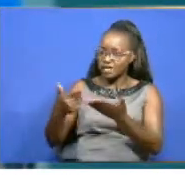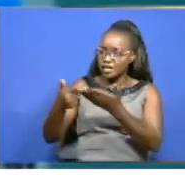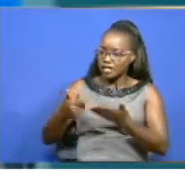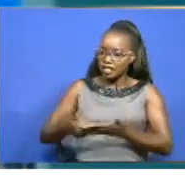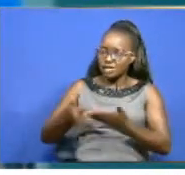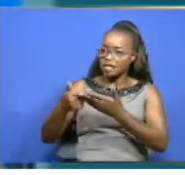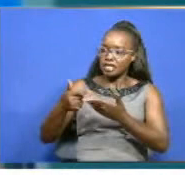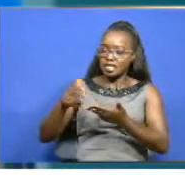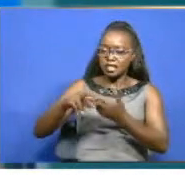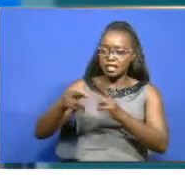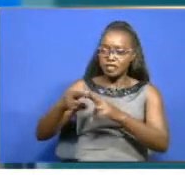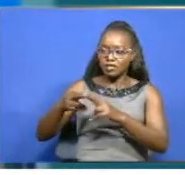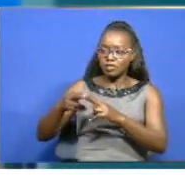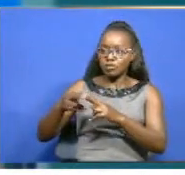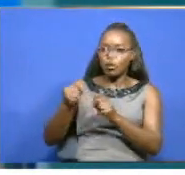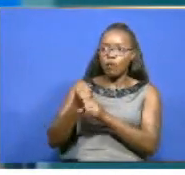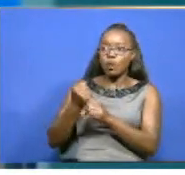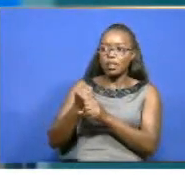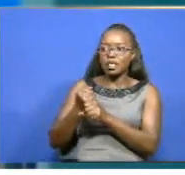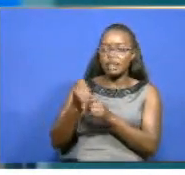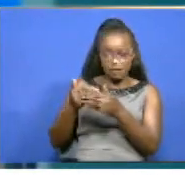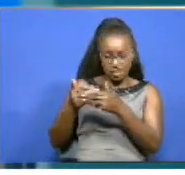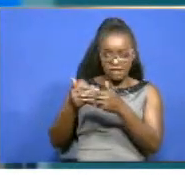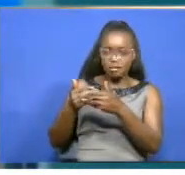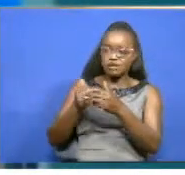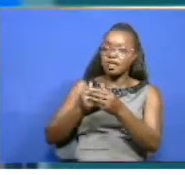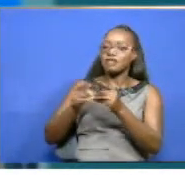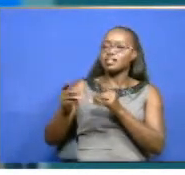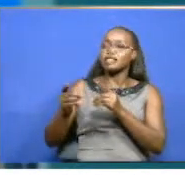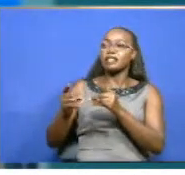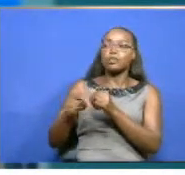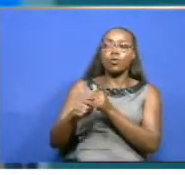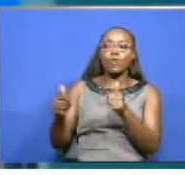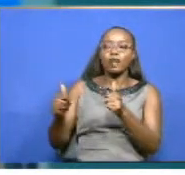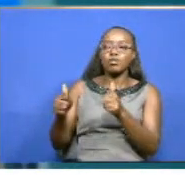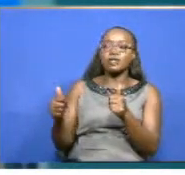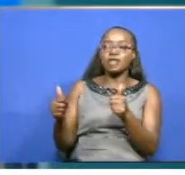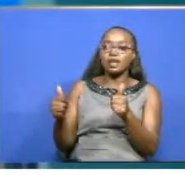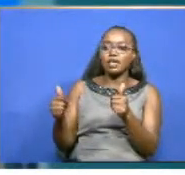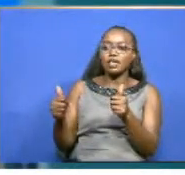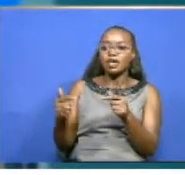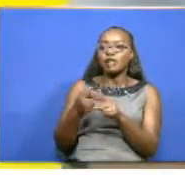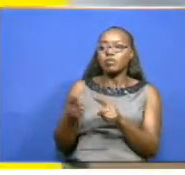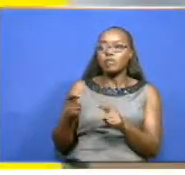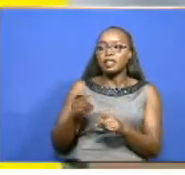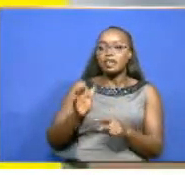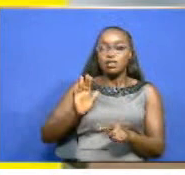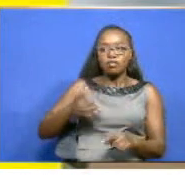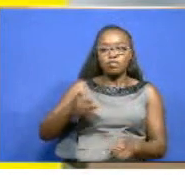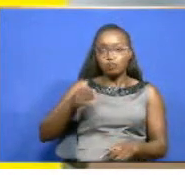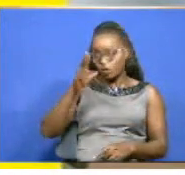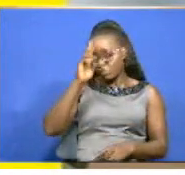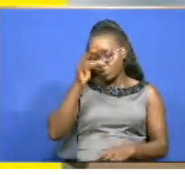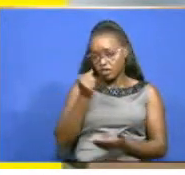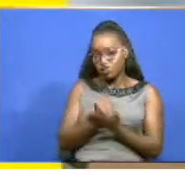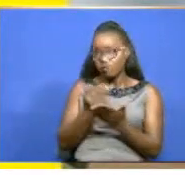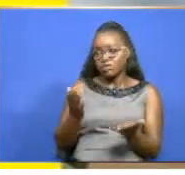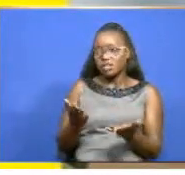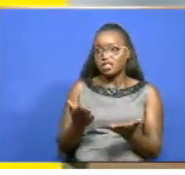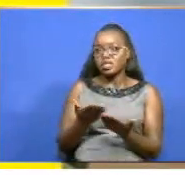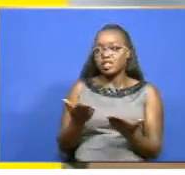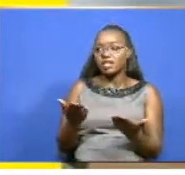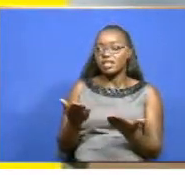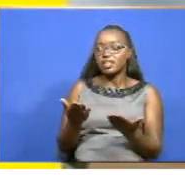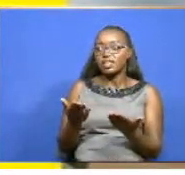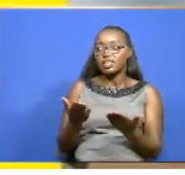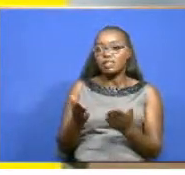that relation, working relation, there is a distance of, obviously that will be there. But we have female police officers. Yeah, but do they leave the barracks?